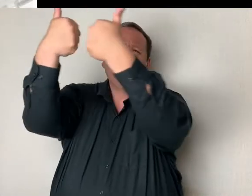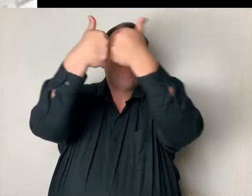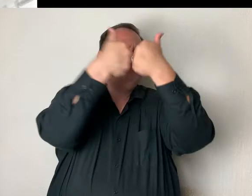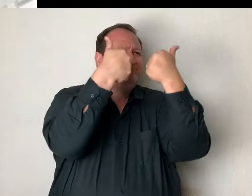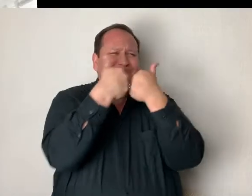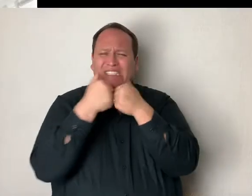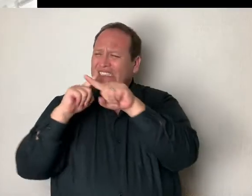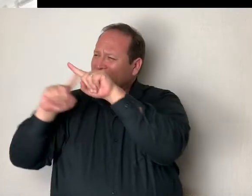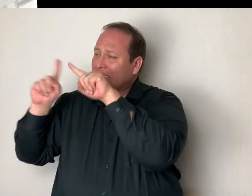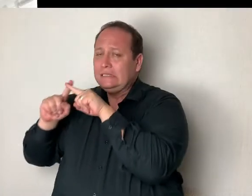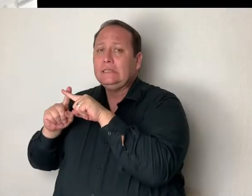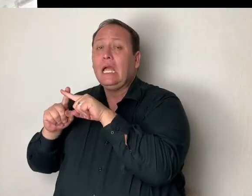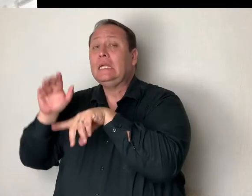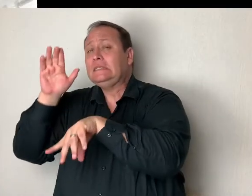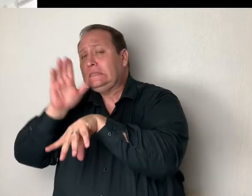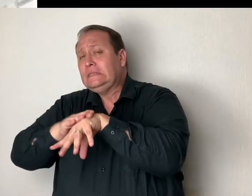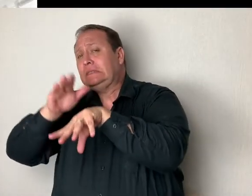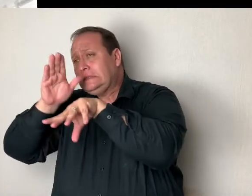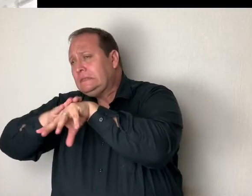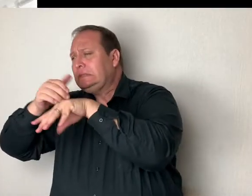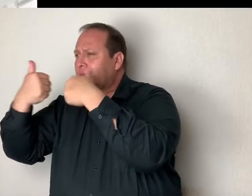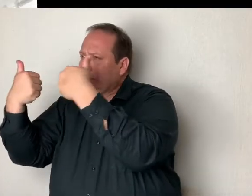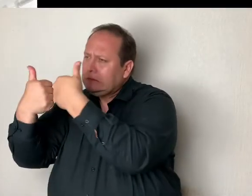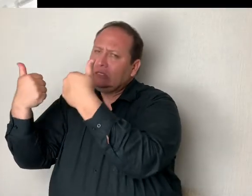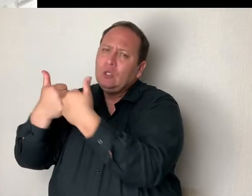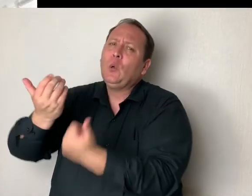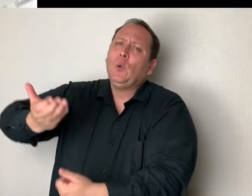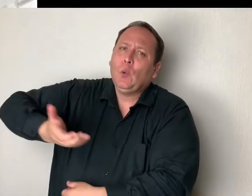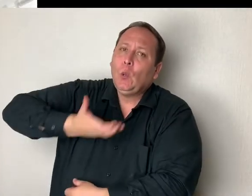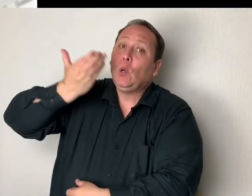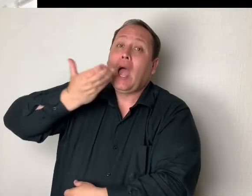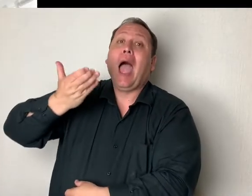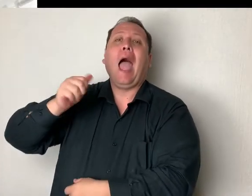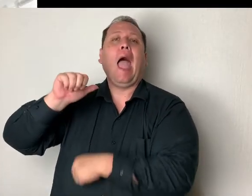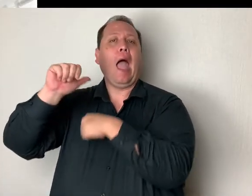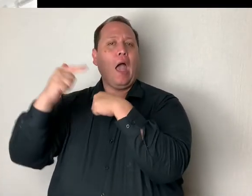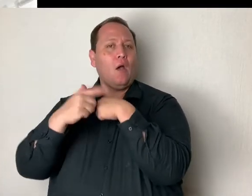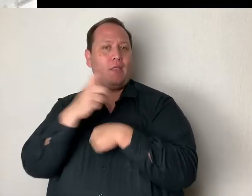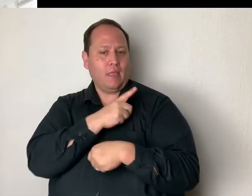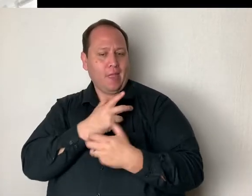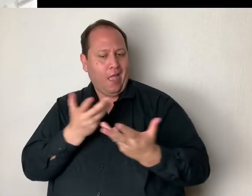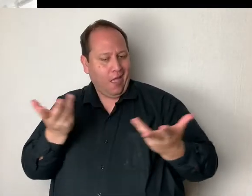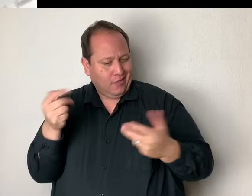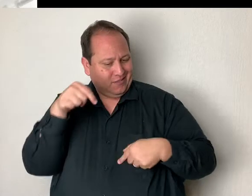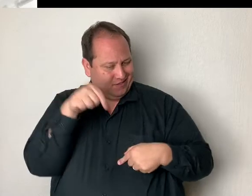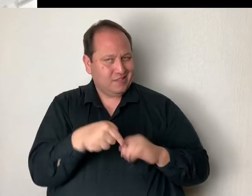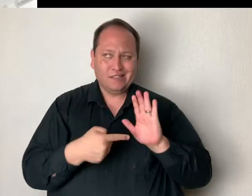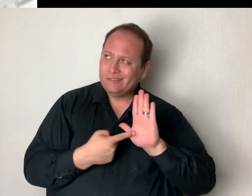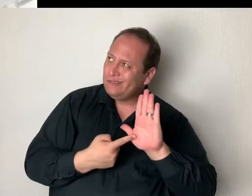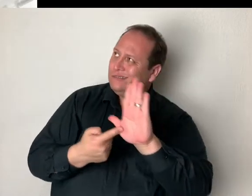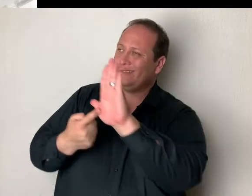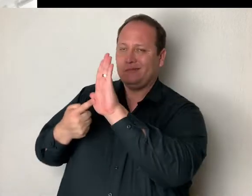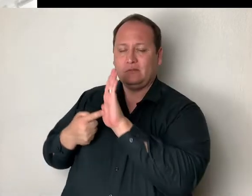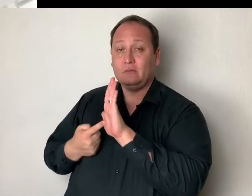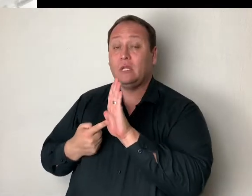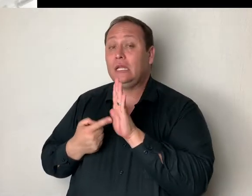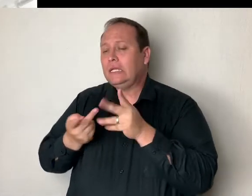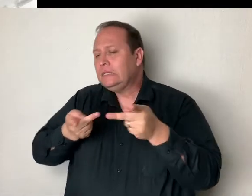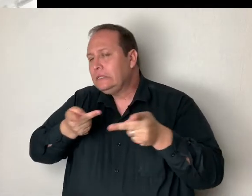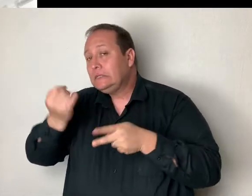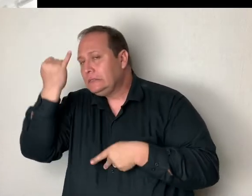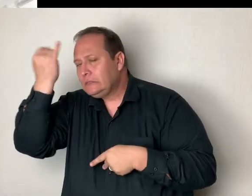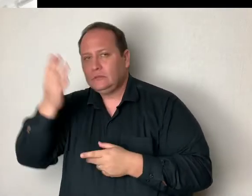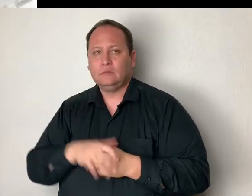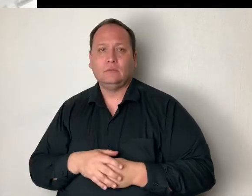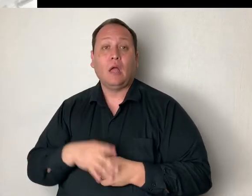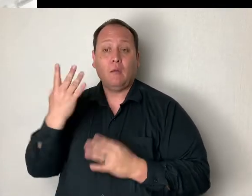apparent and more frequent that something has to be addressed here. It's the strategy of just fortifying the walls